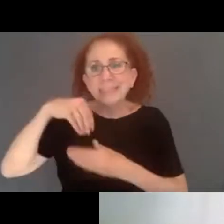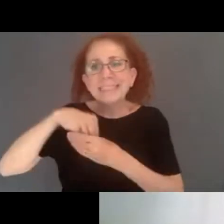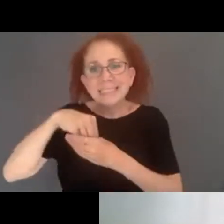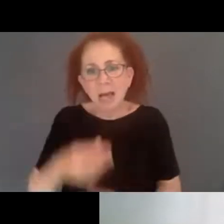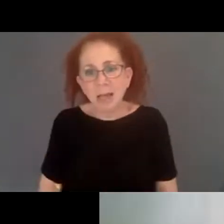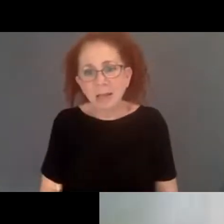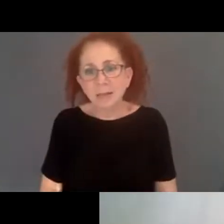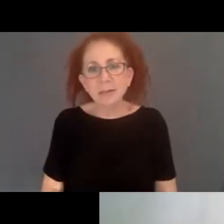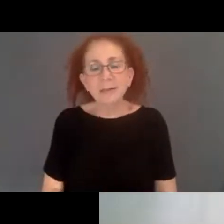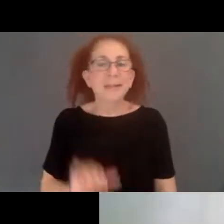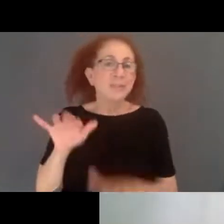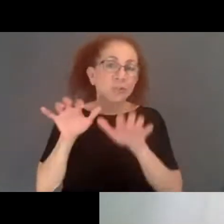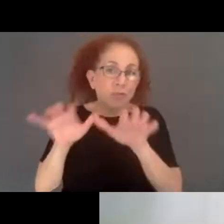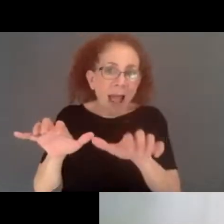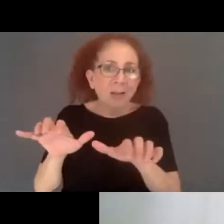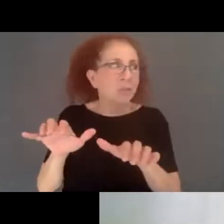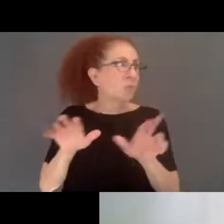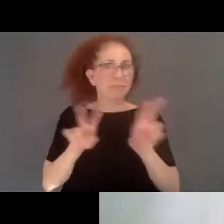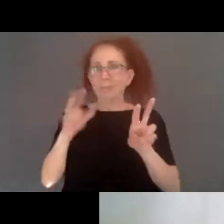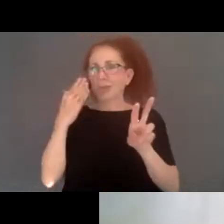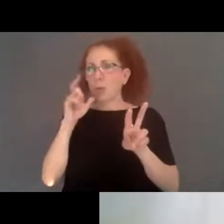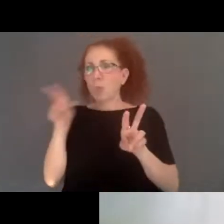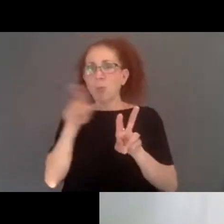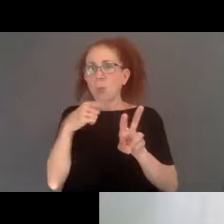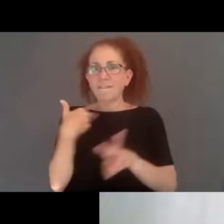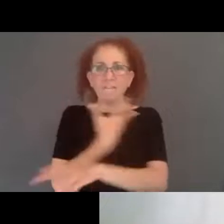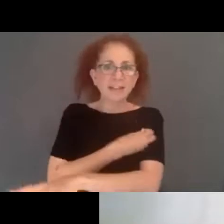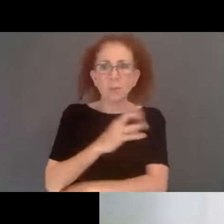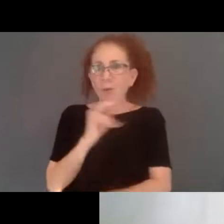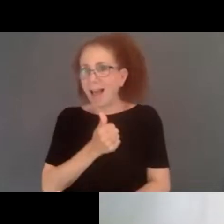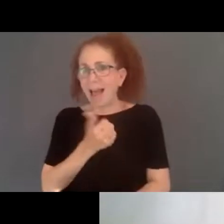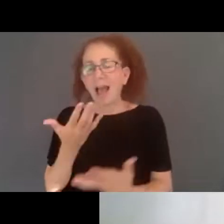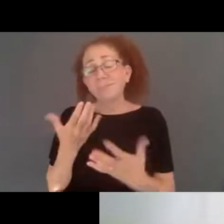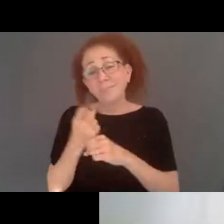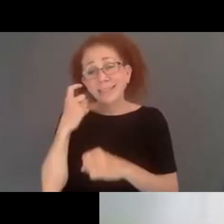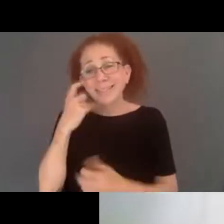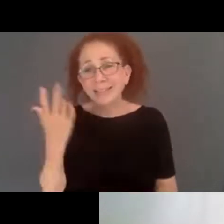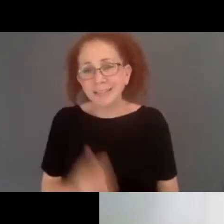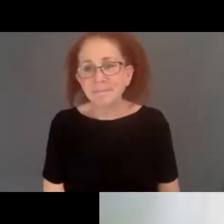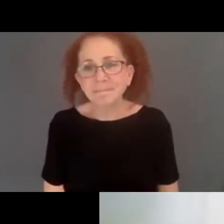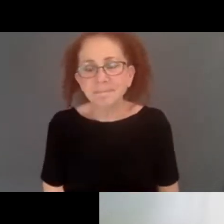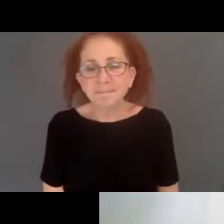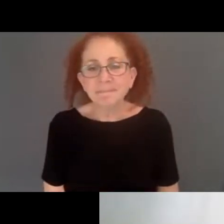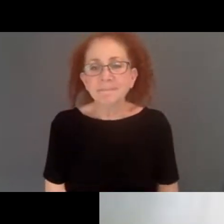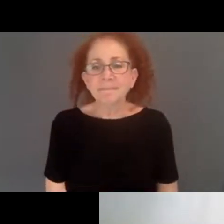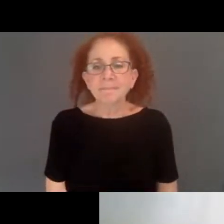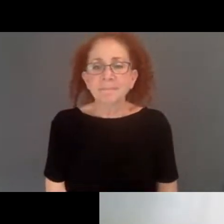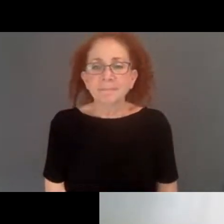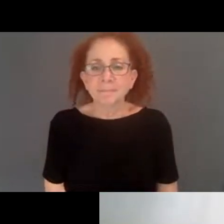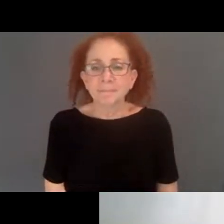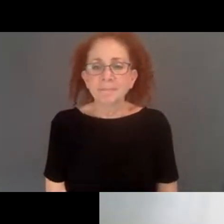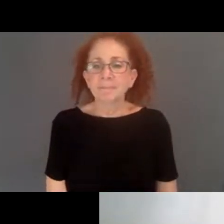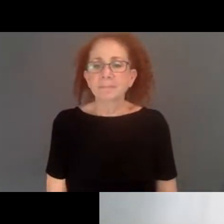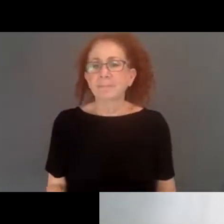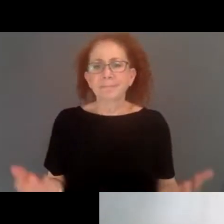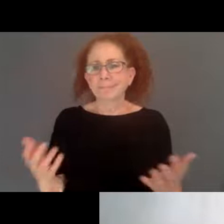that are crowded or you don't know if other people are vaccinated. Makes complete sense, and I don't think anyone would fault